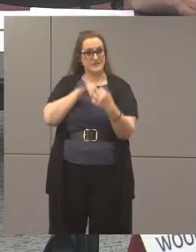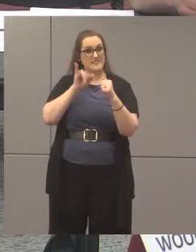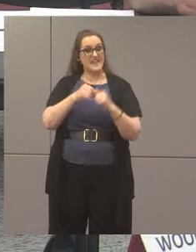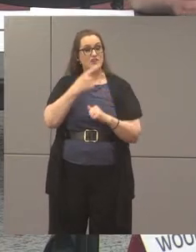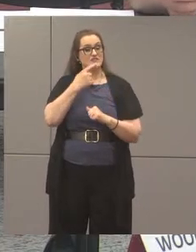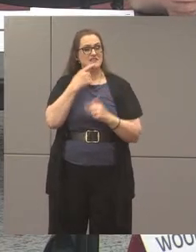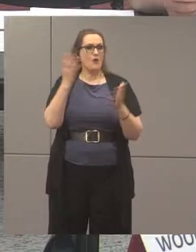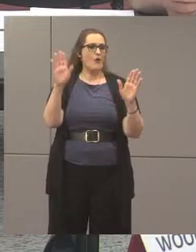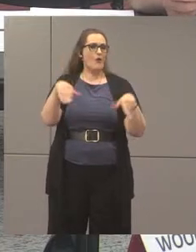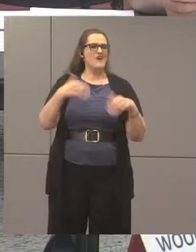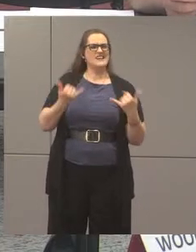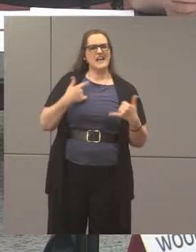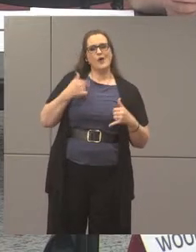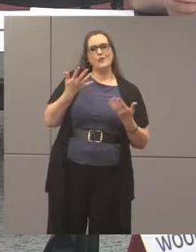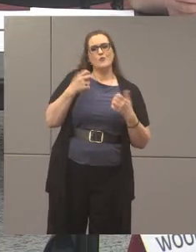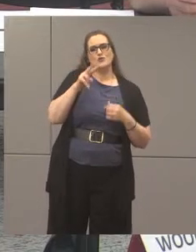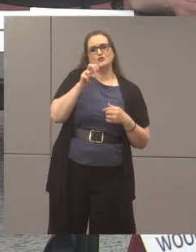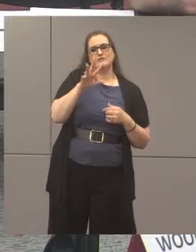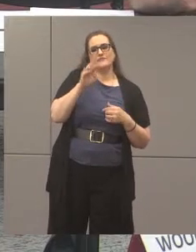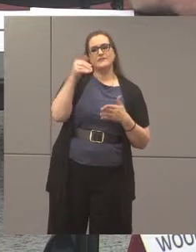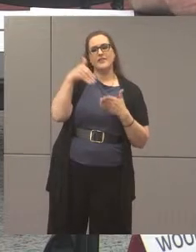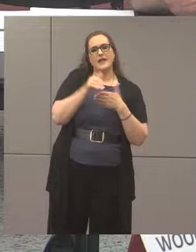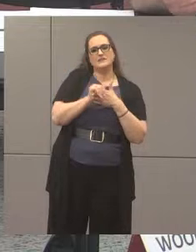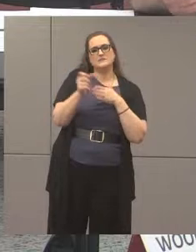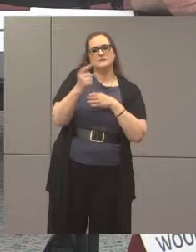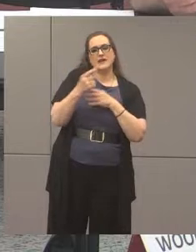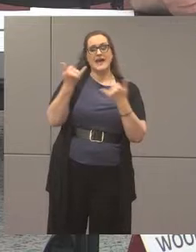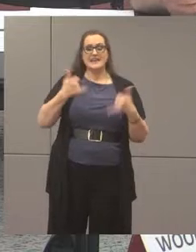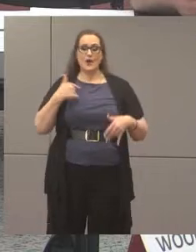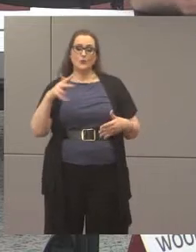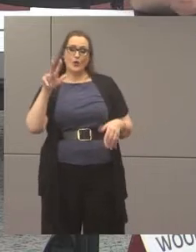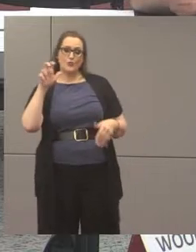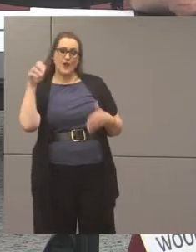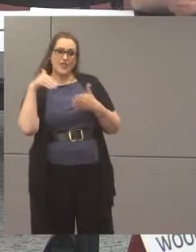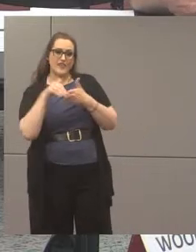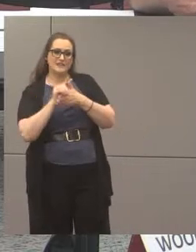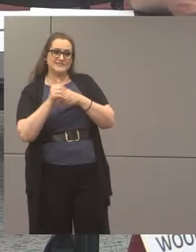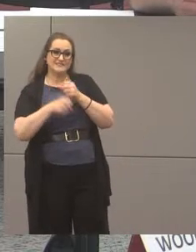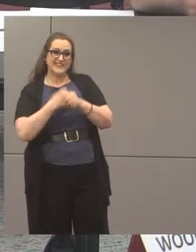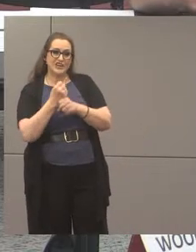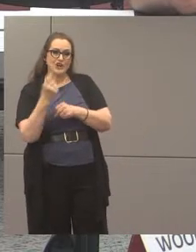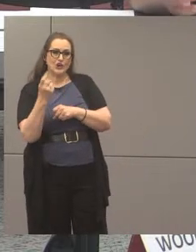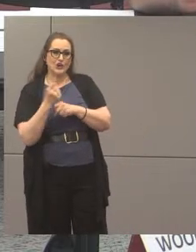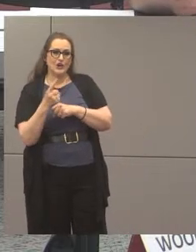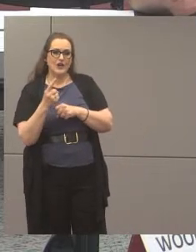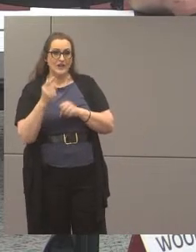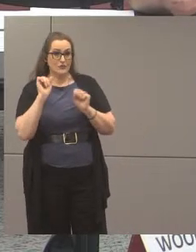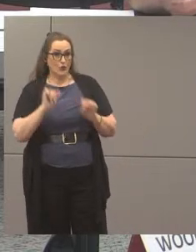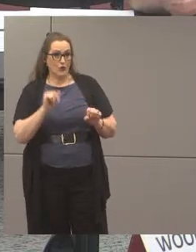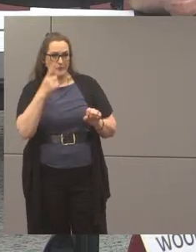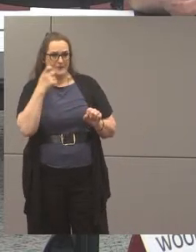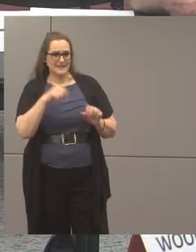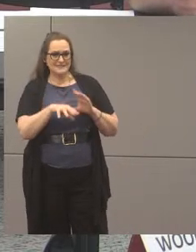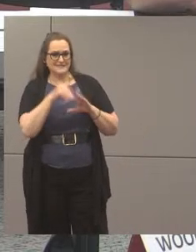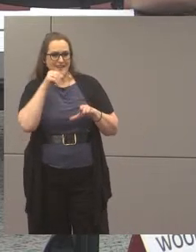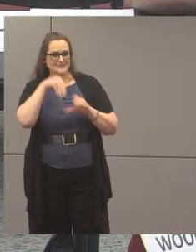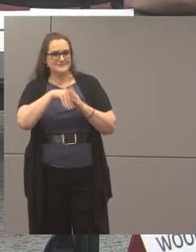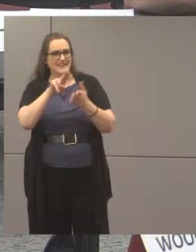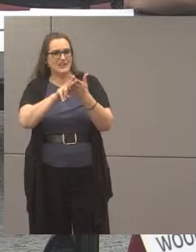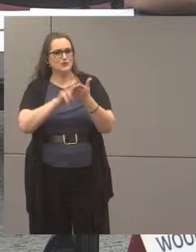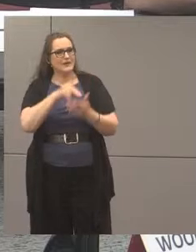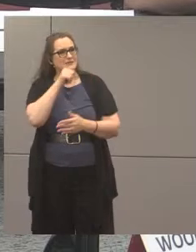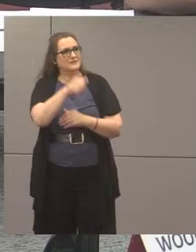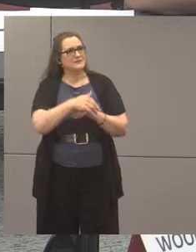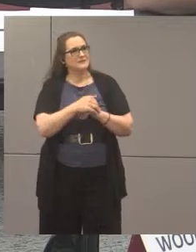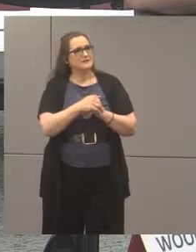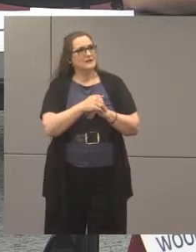now we want $250,000 a year. Now we want $300,000 a year. They could feasibly do that because we'll be out of contract. But